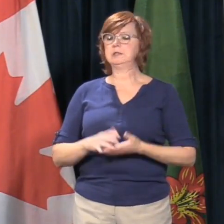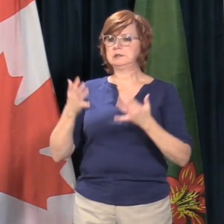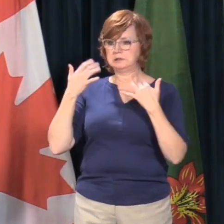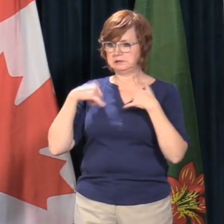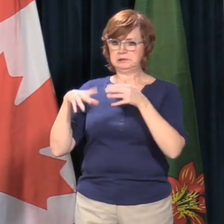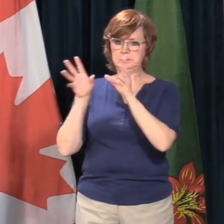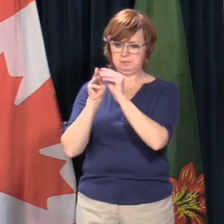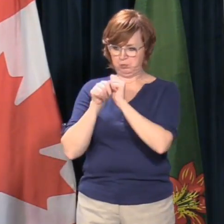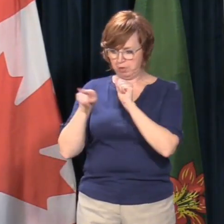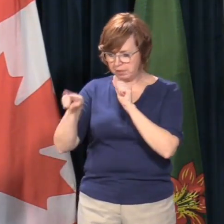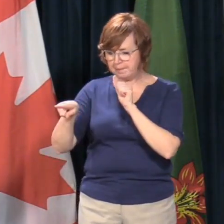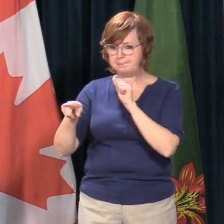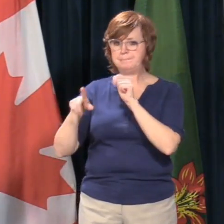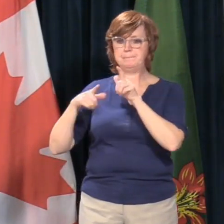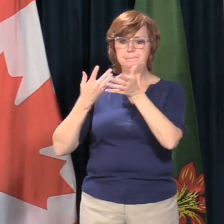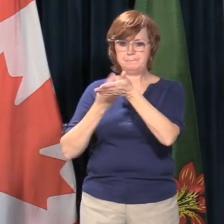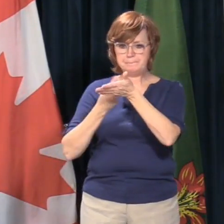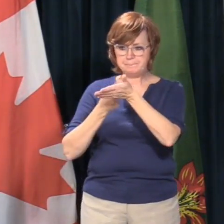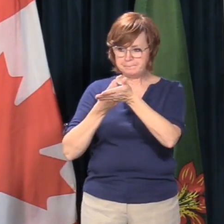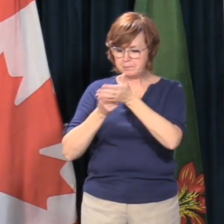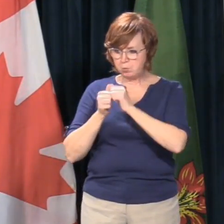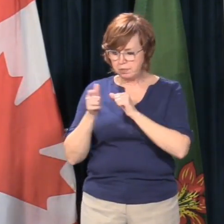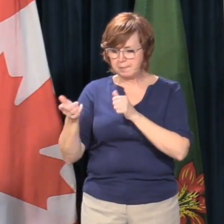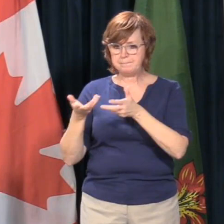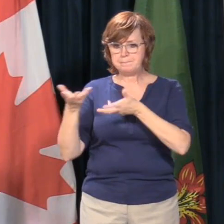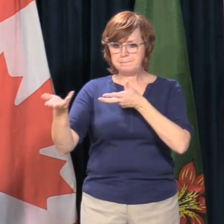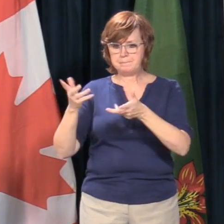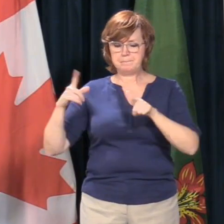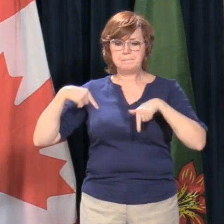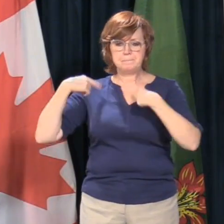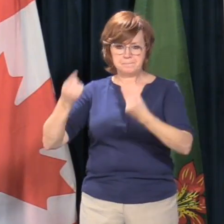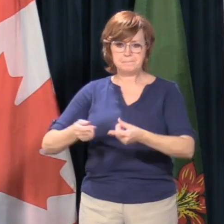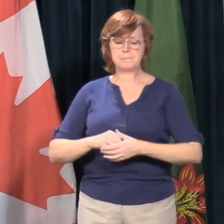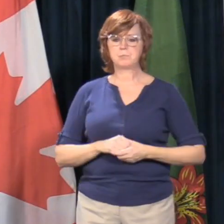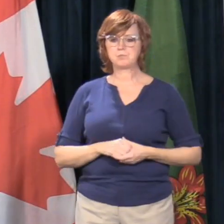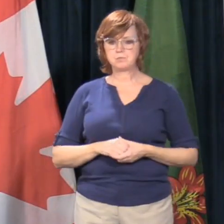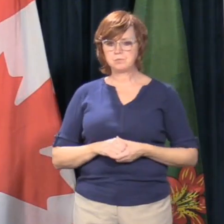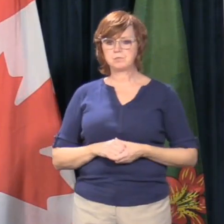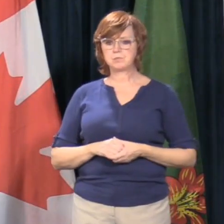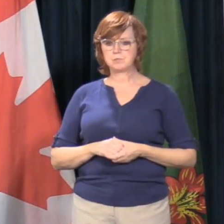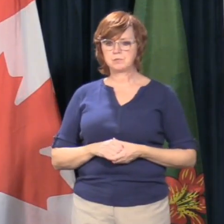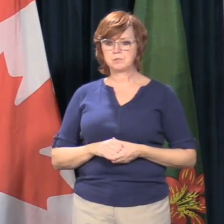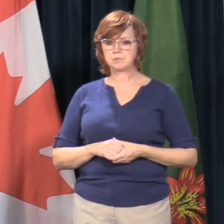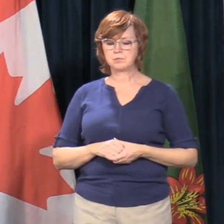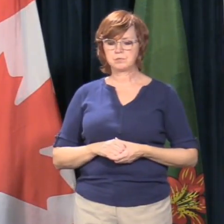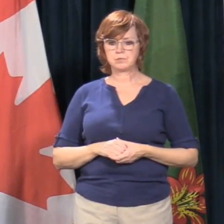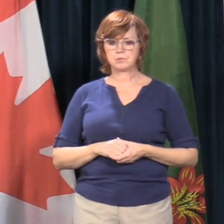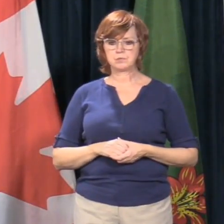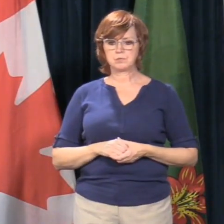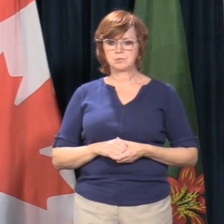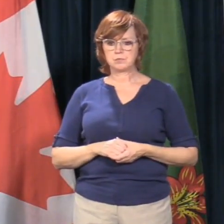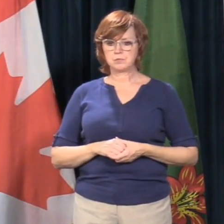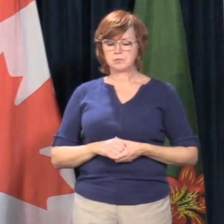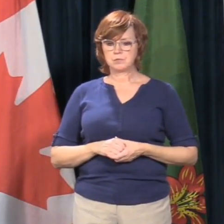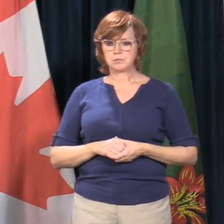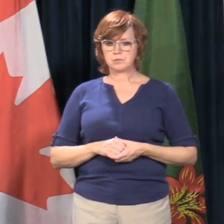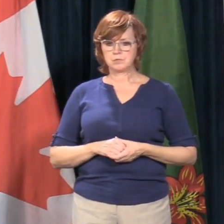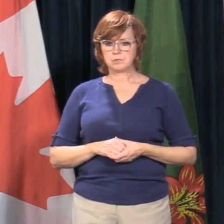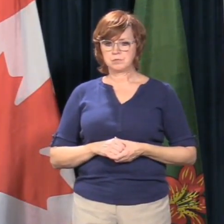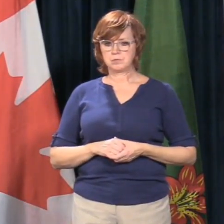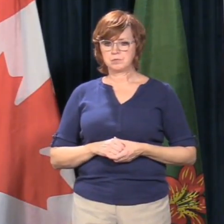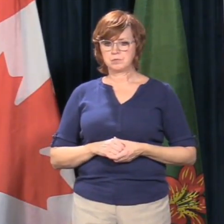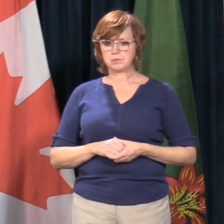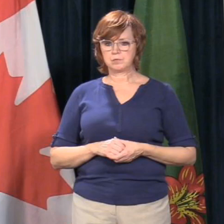them. For every case diagnosed within this contact tracing, we are